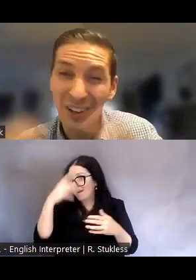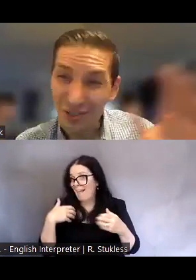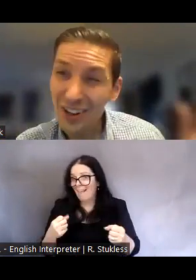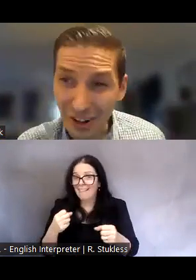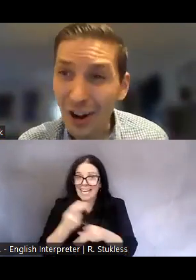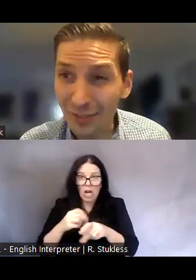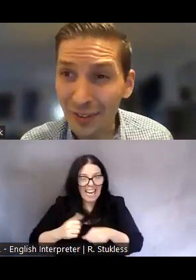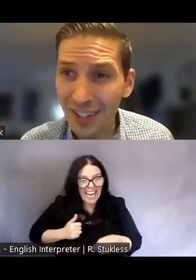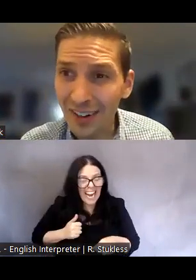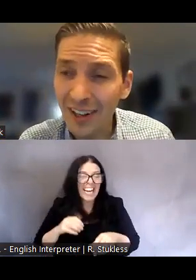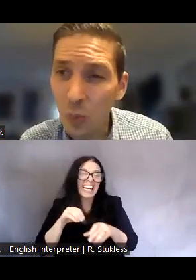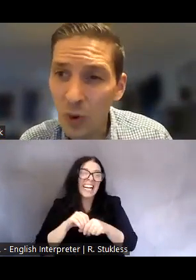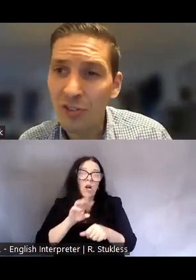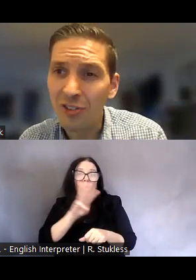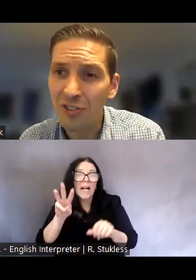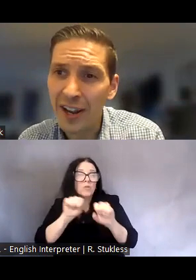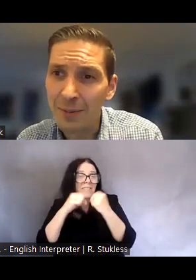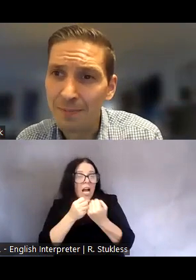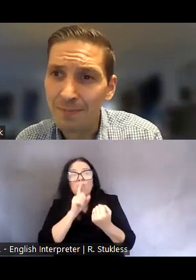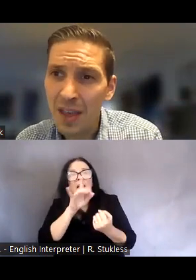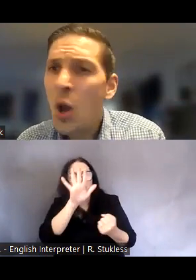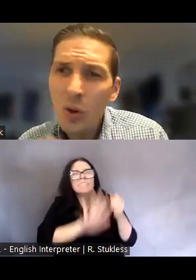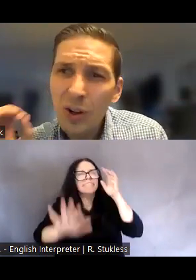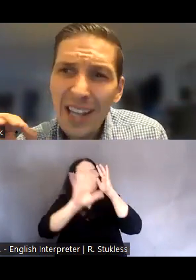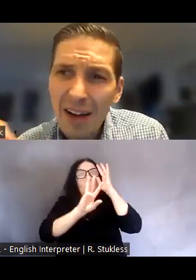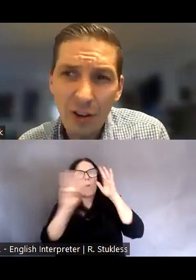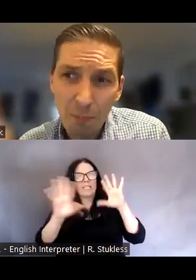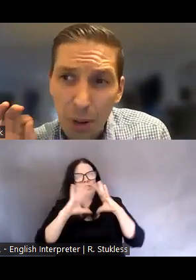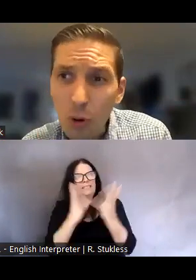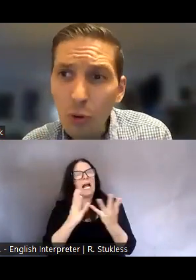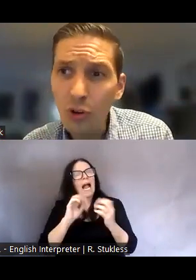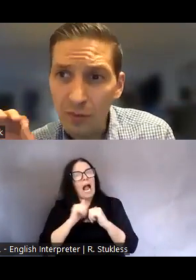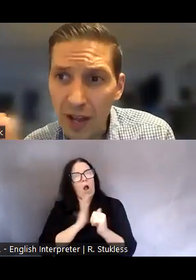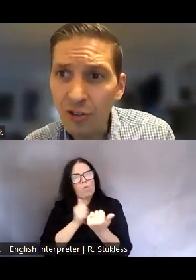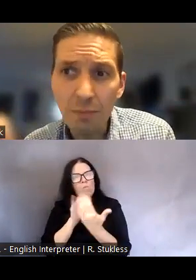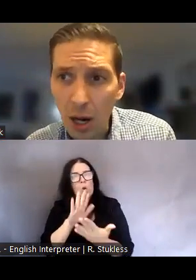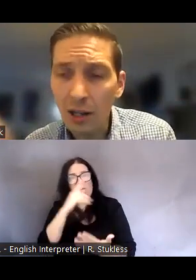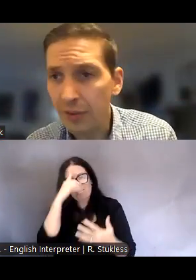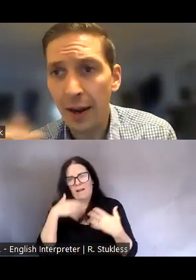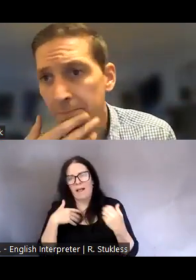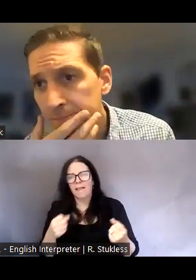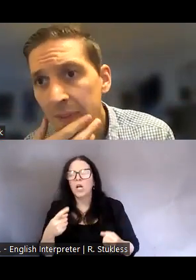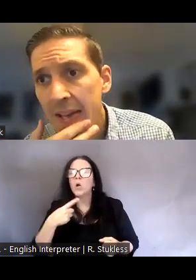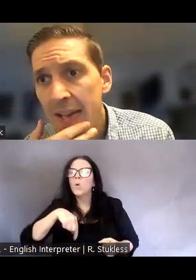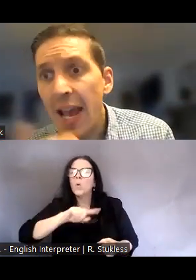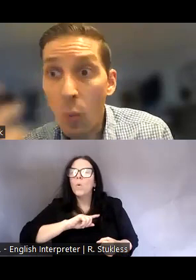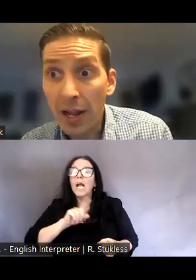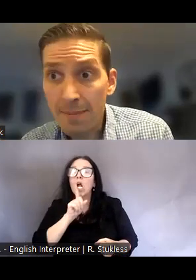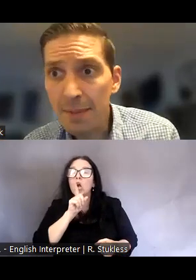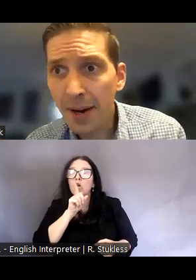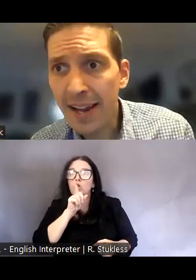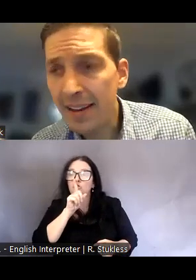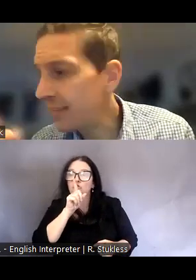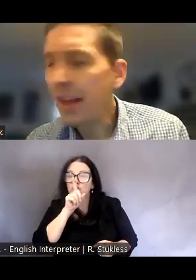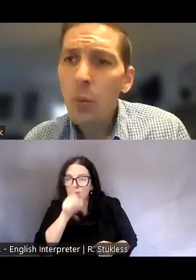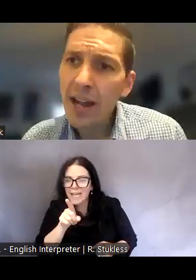society, really across all of healthcare in a Western society, we really have this post-vention model of care. And what I